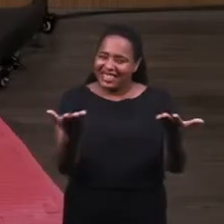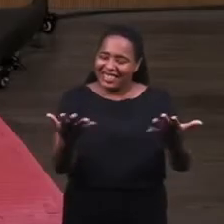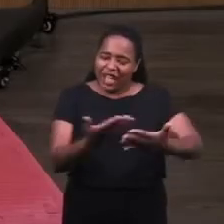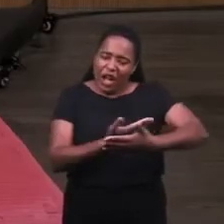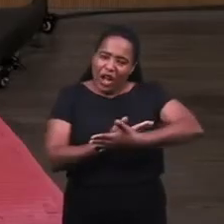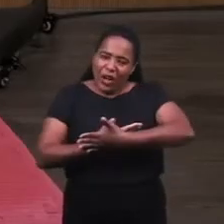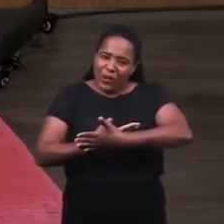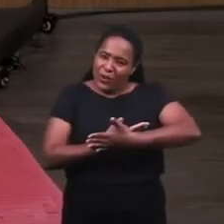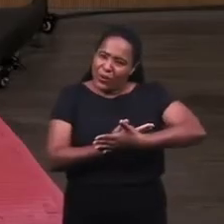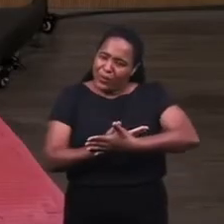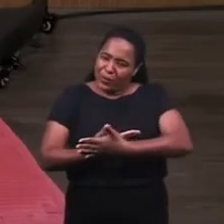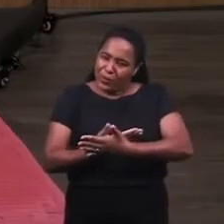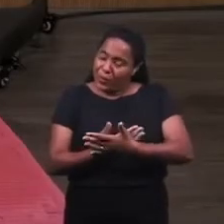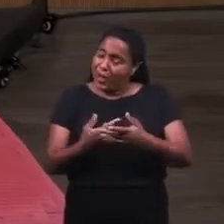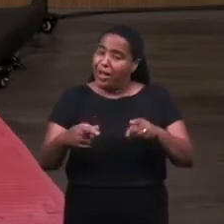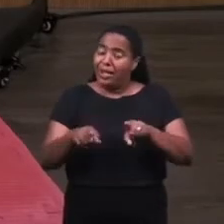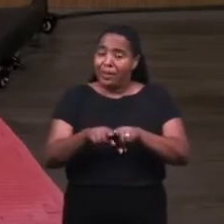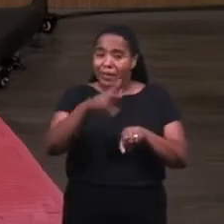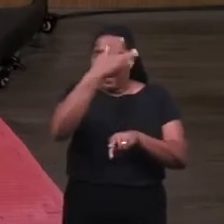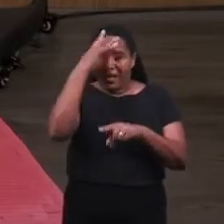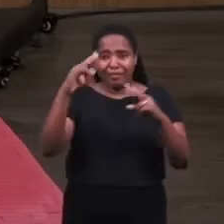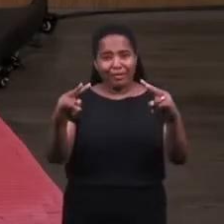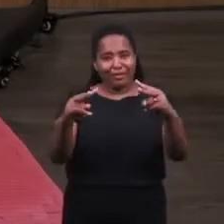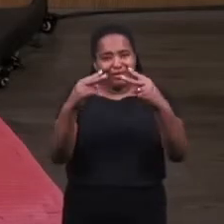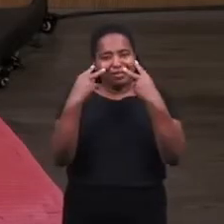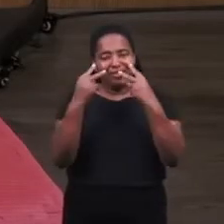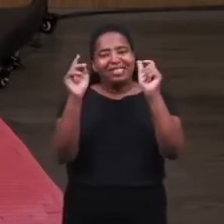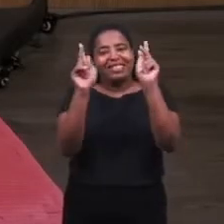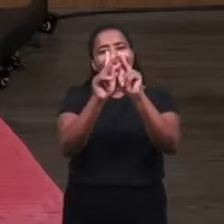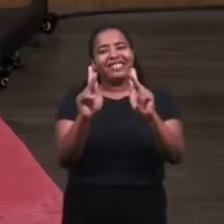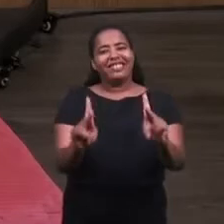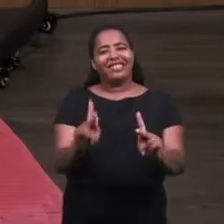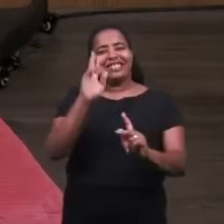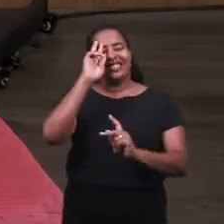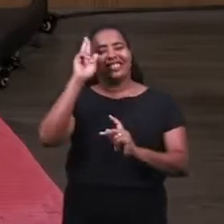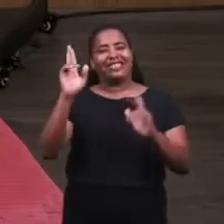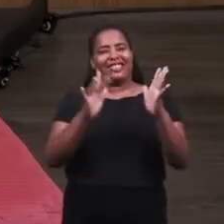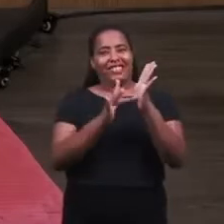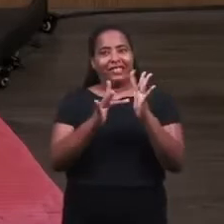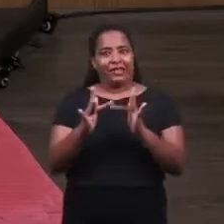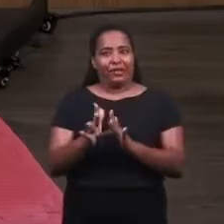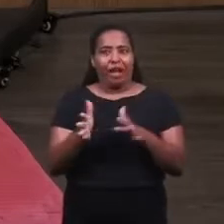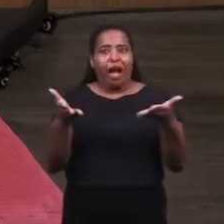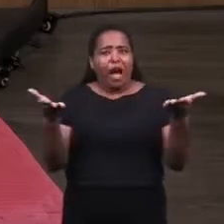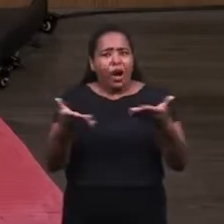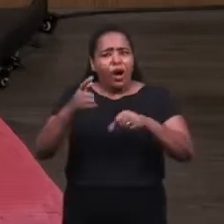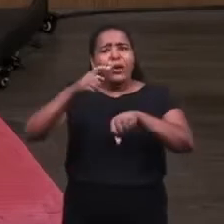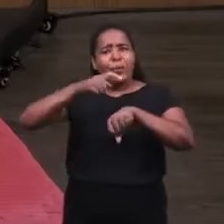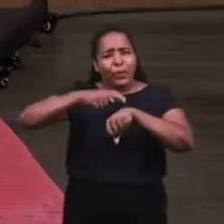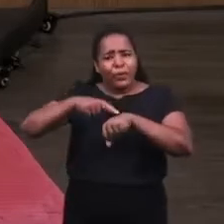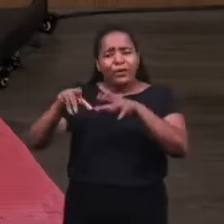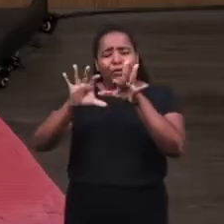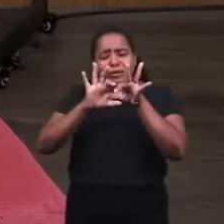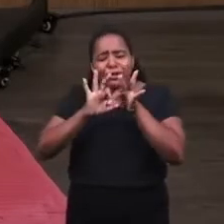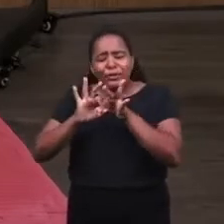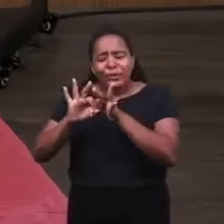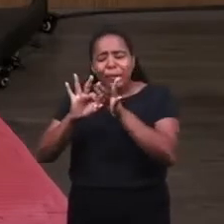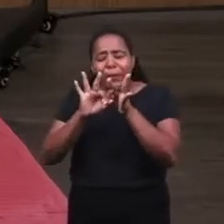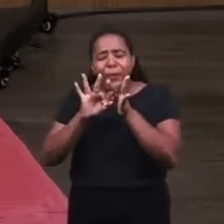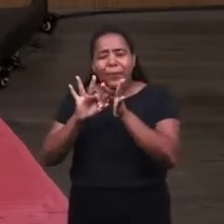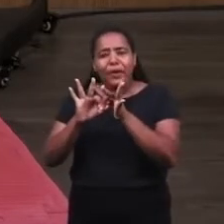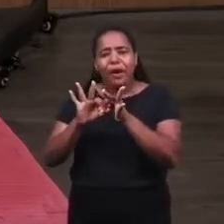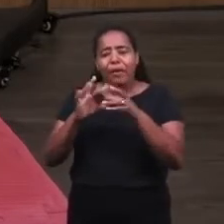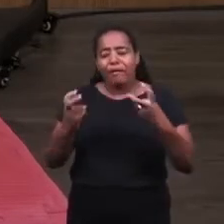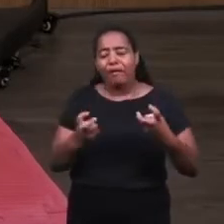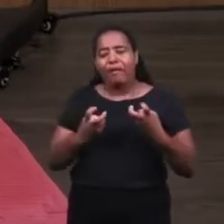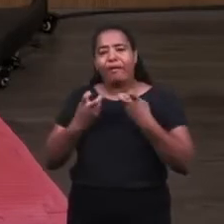the babies, and all of those that are watching us with the peace of the Lord Jesus. Let's close our eyes so we can plead